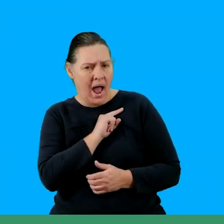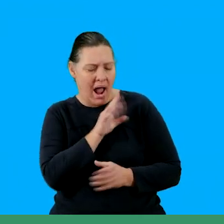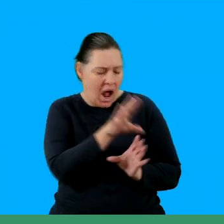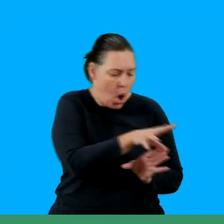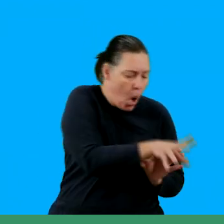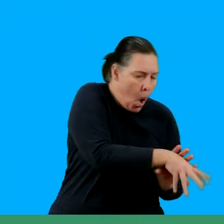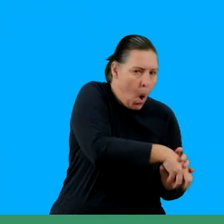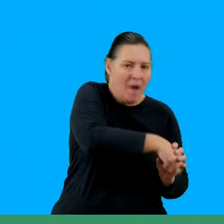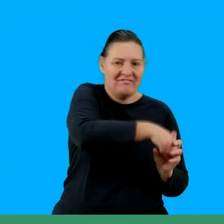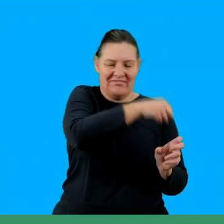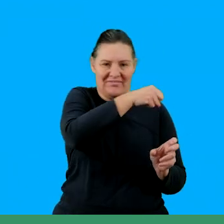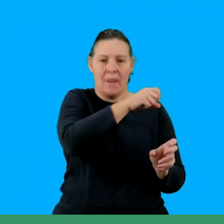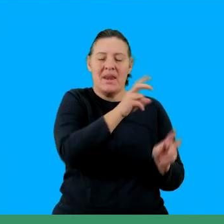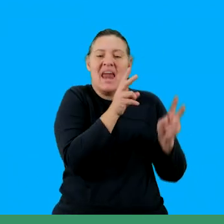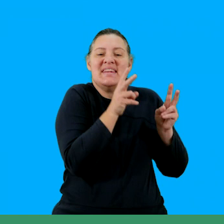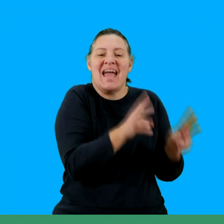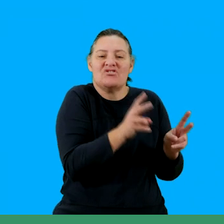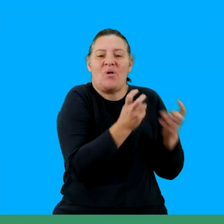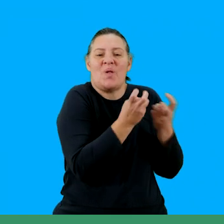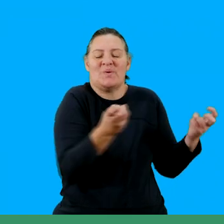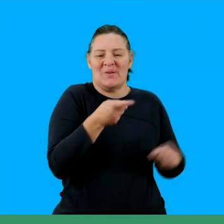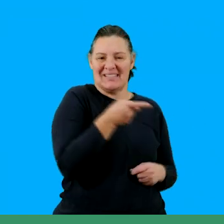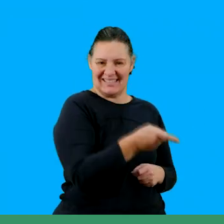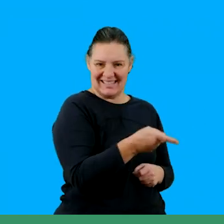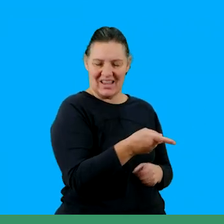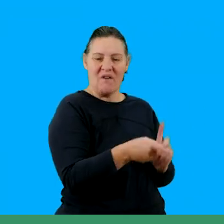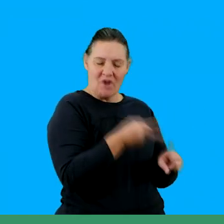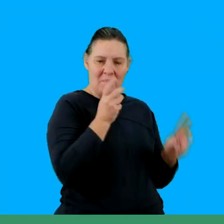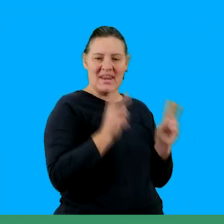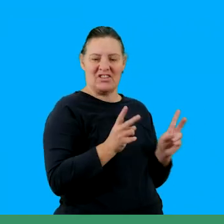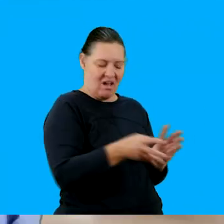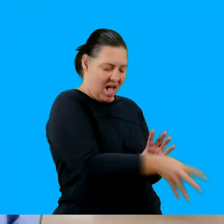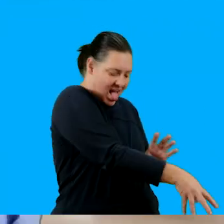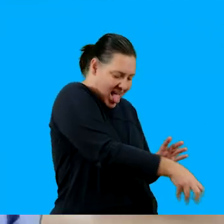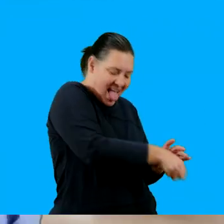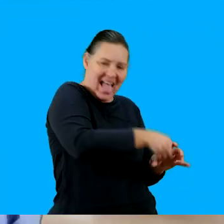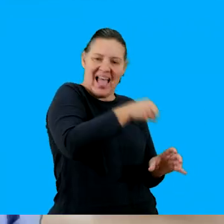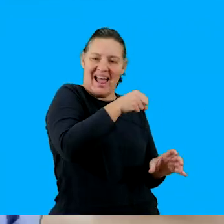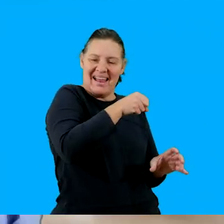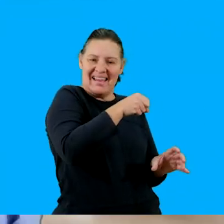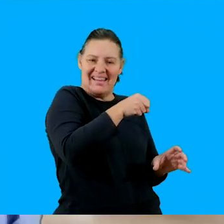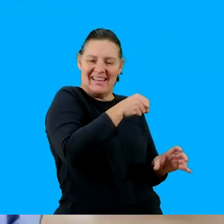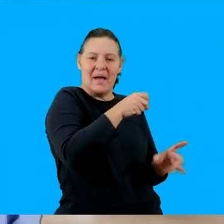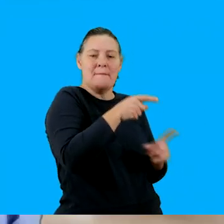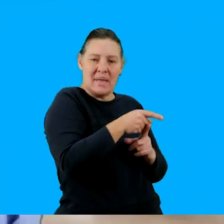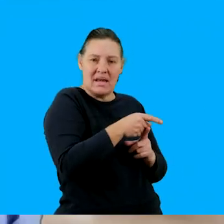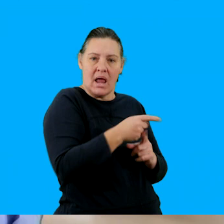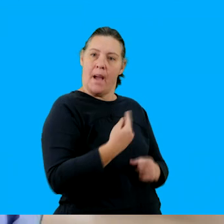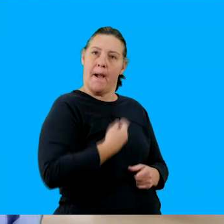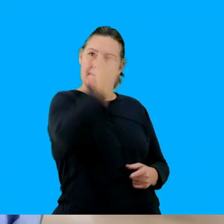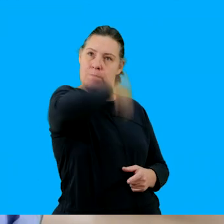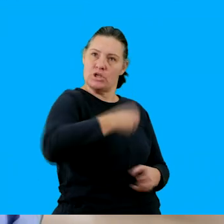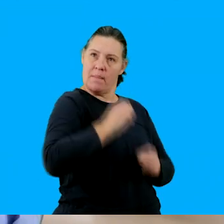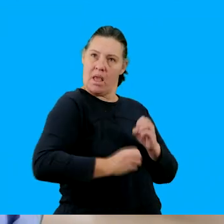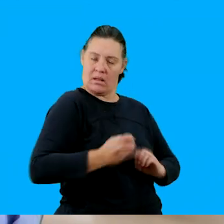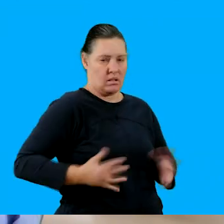because extraction has to do with taking natural resources from nature, and those natural resources should not be